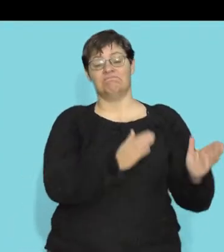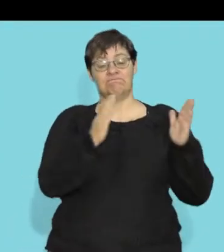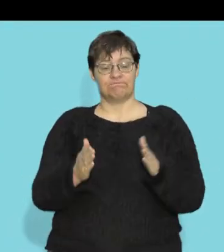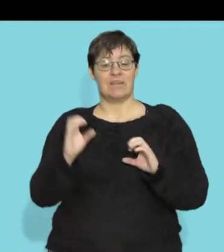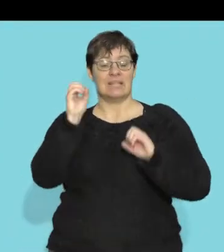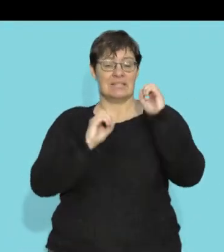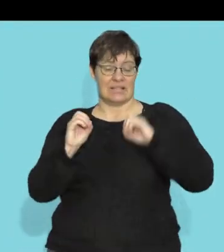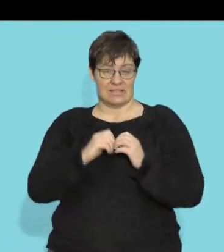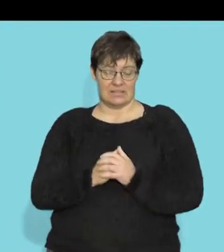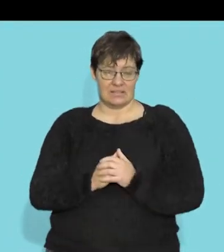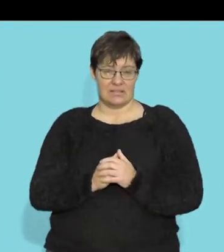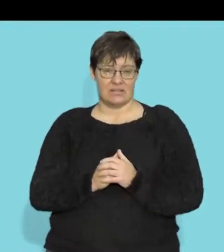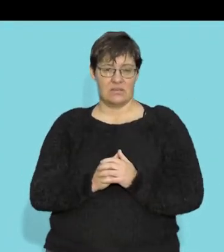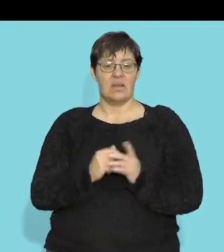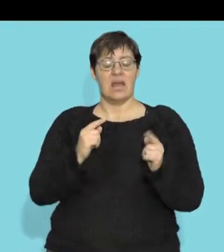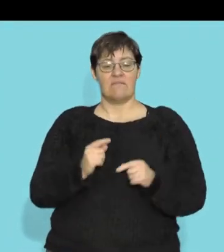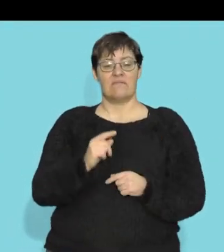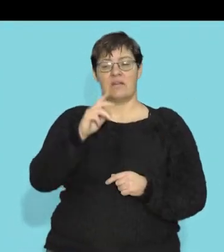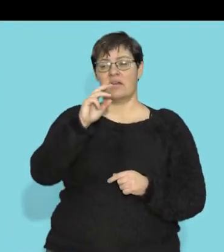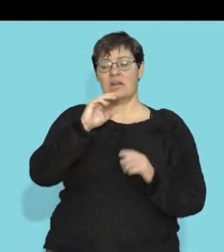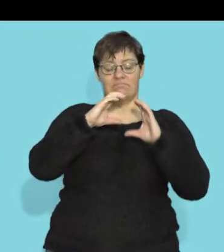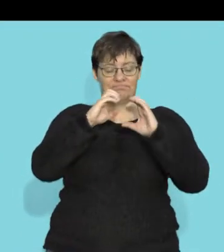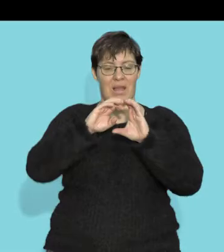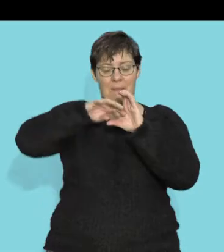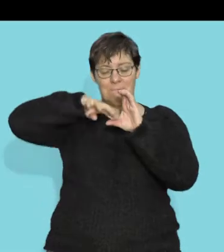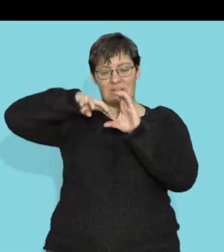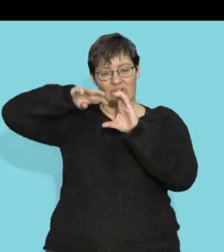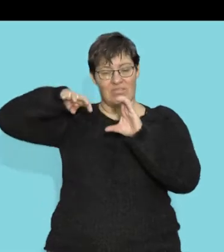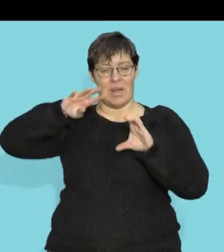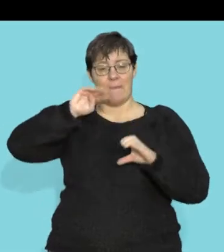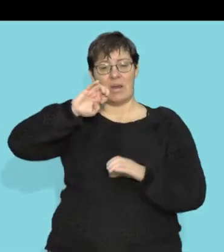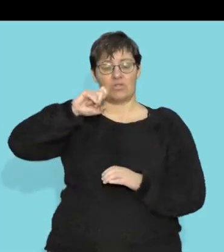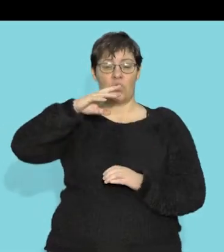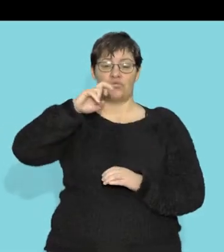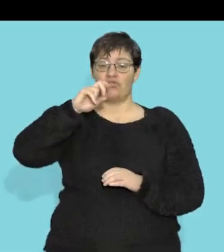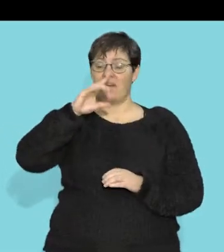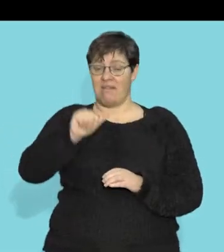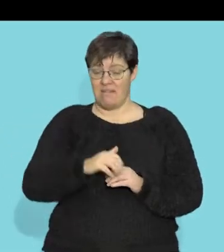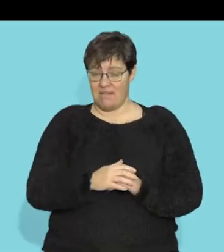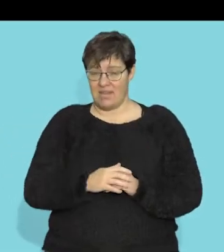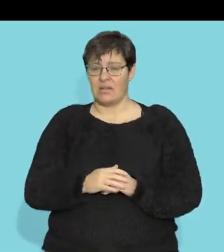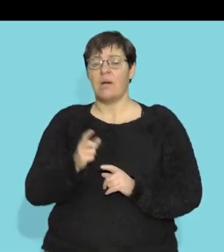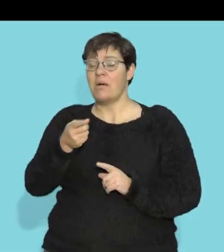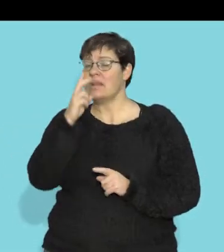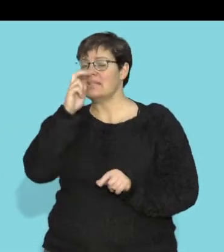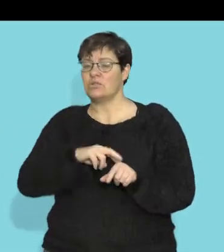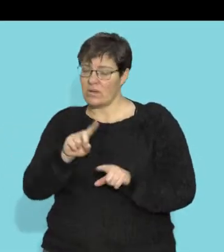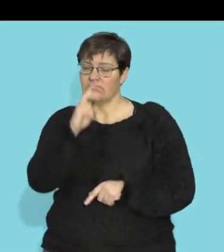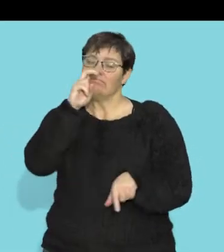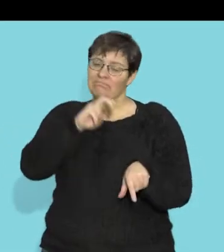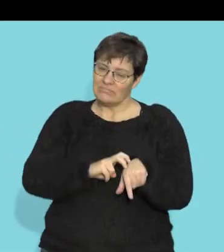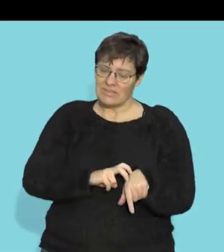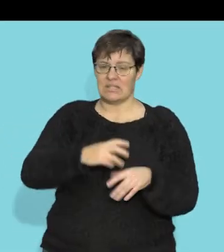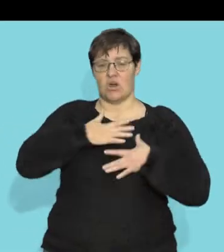my cells, and I've got these little mitochondria, okay? And what happens with these mitochondria? I need